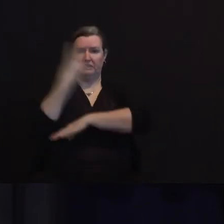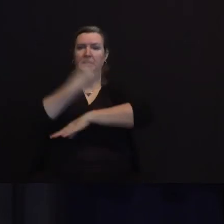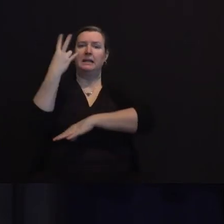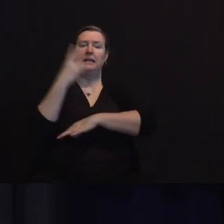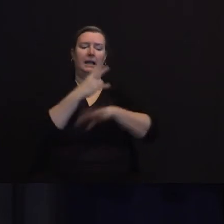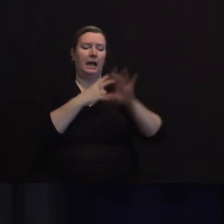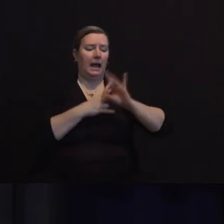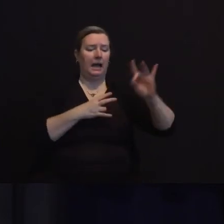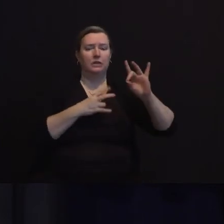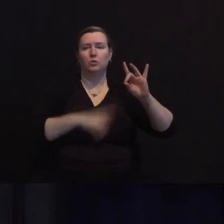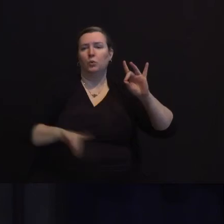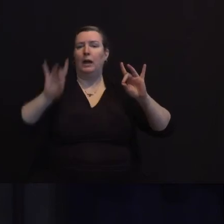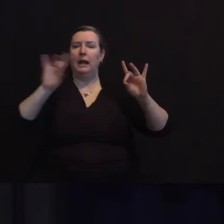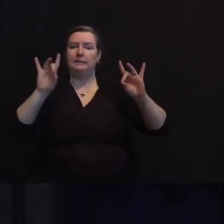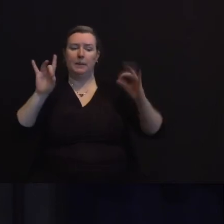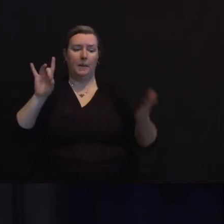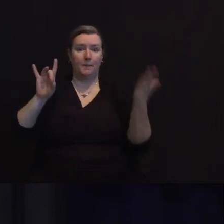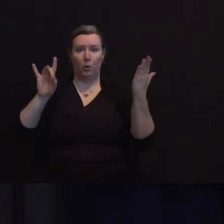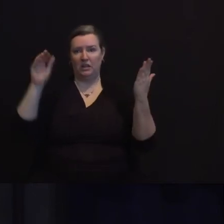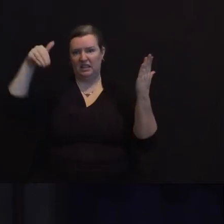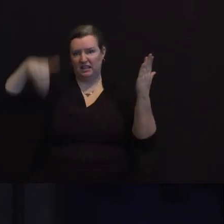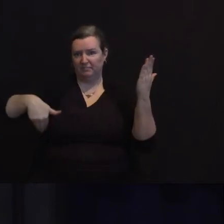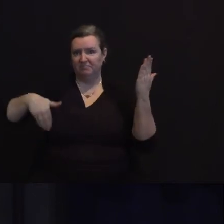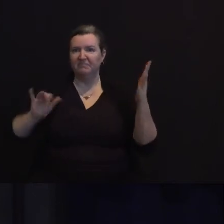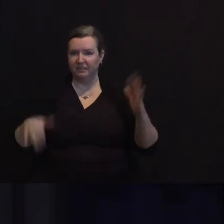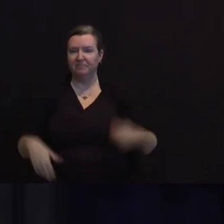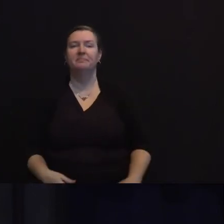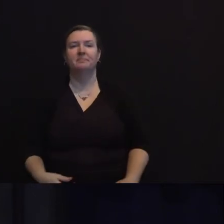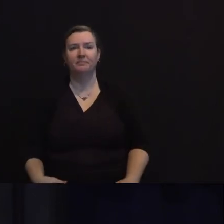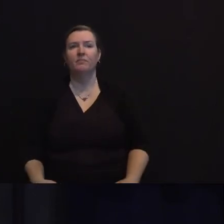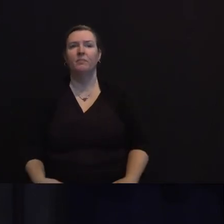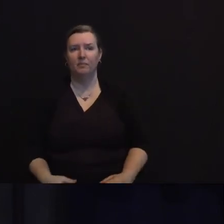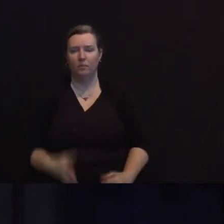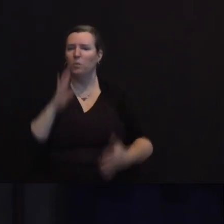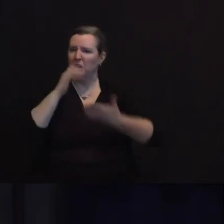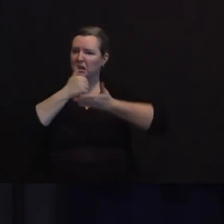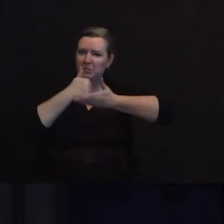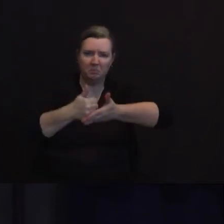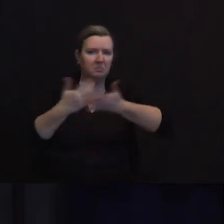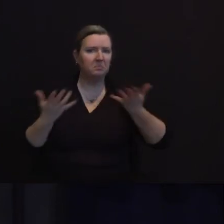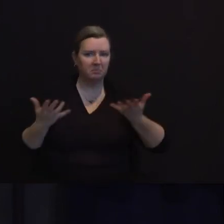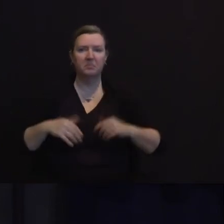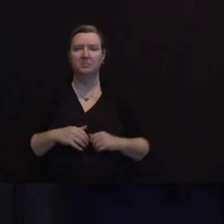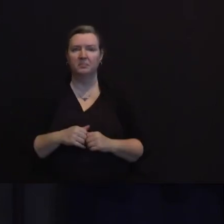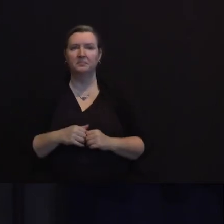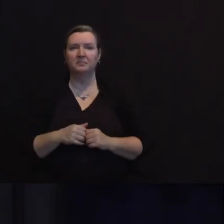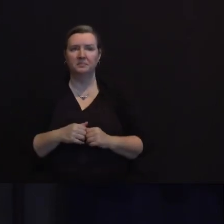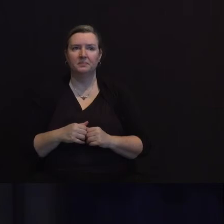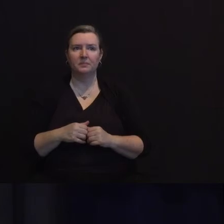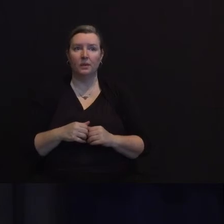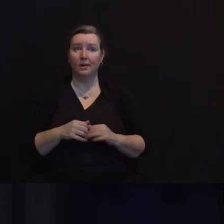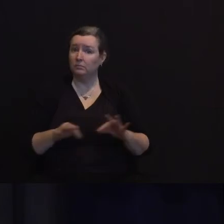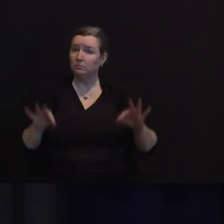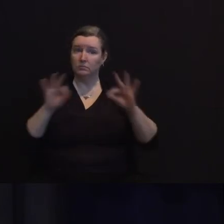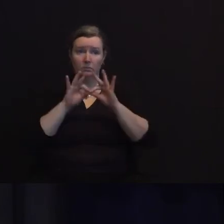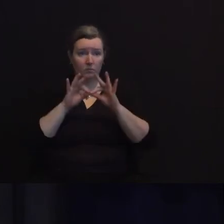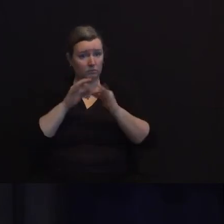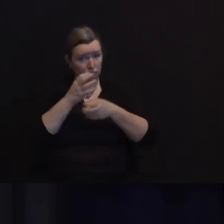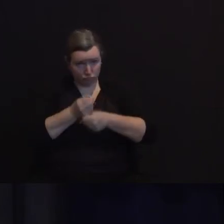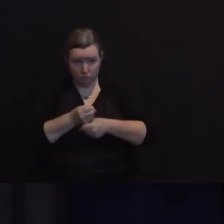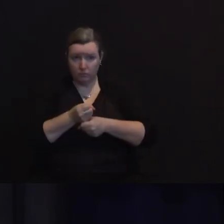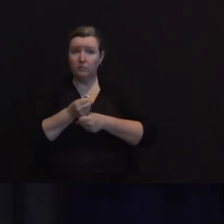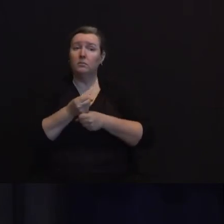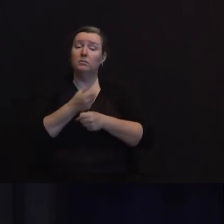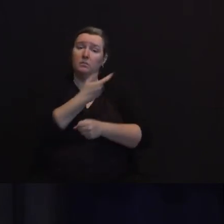in making that second dose appointment. We want everyone to receive both doses of vaccine in order to